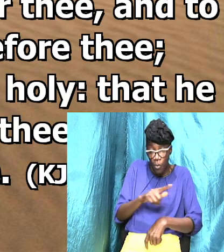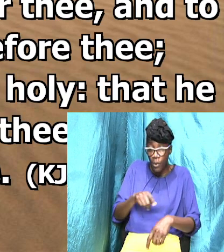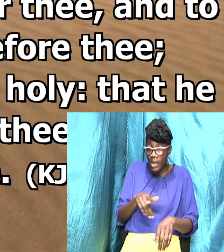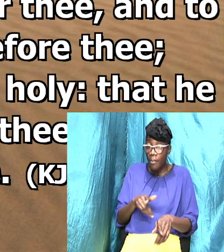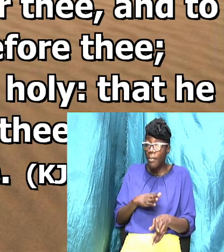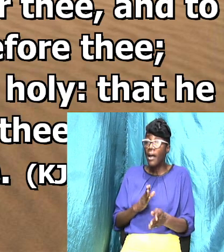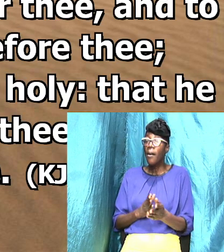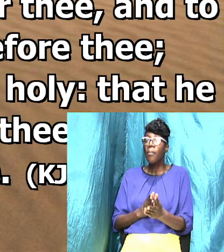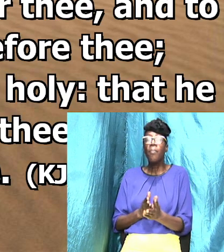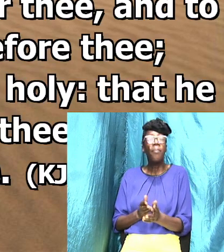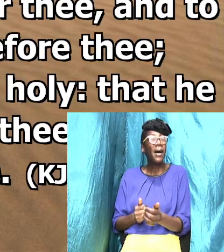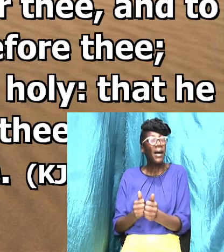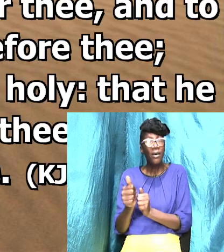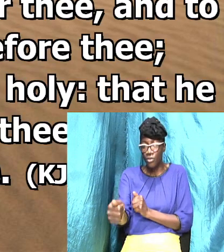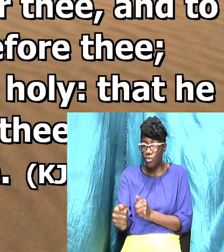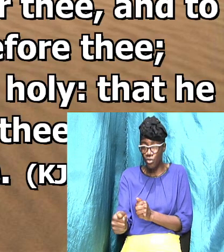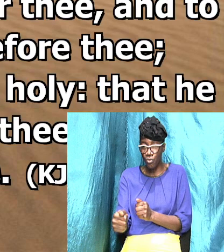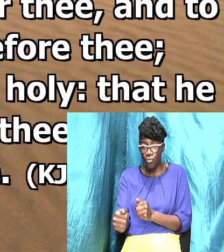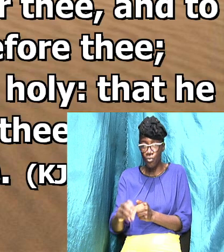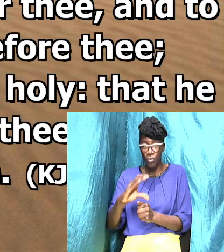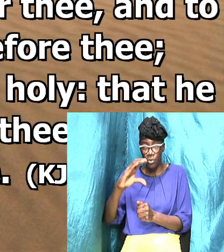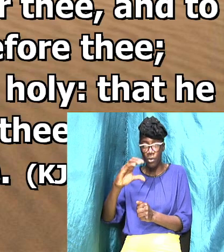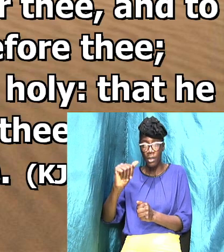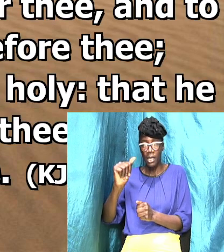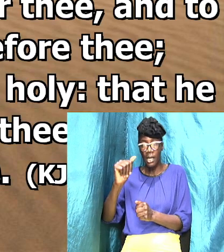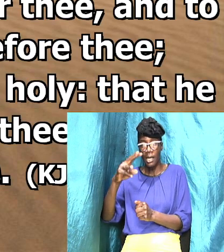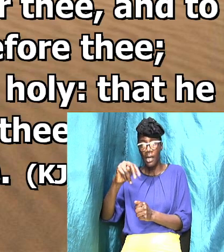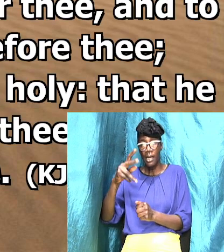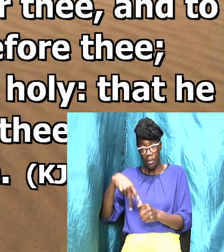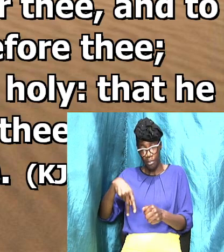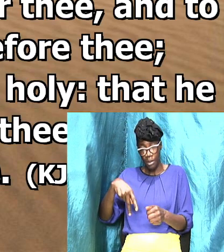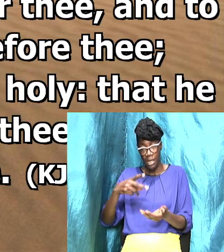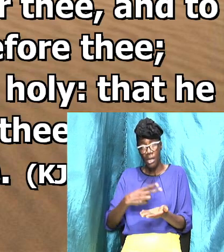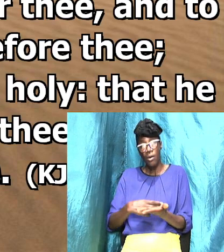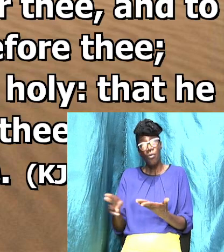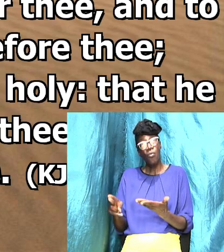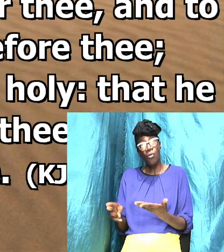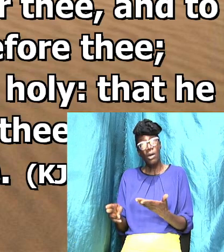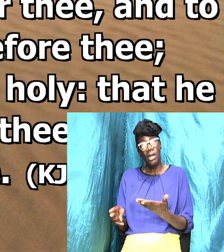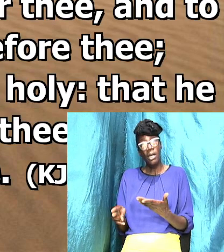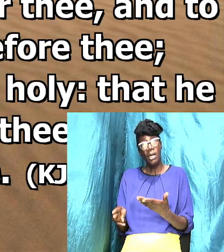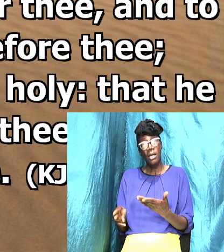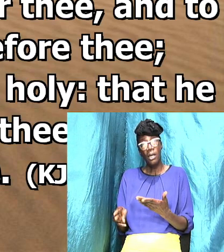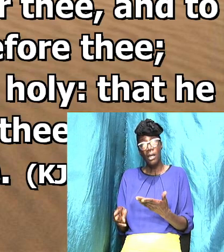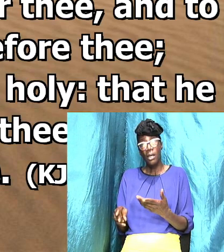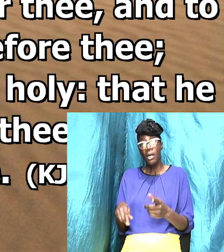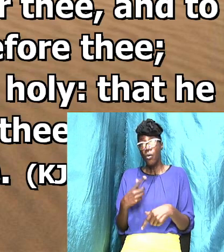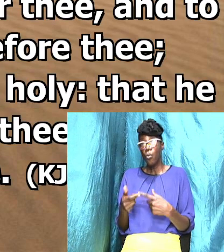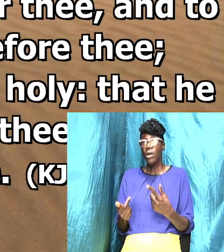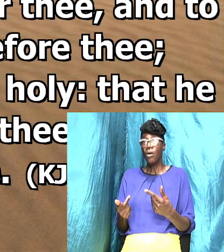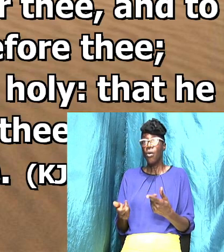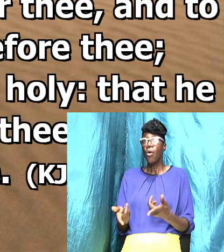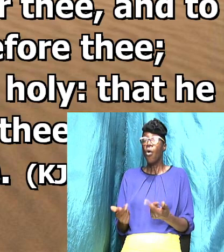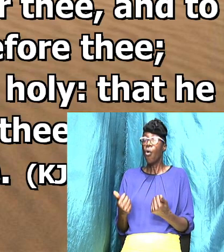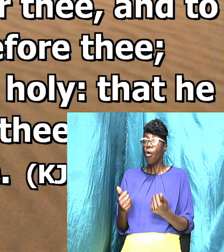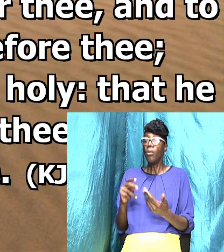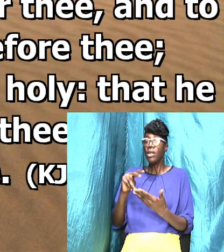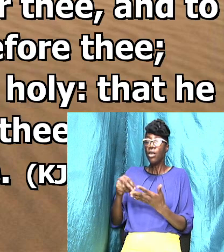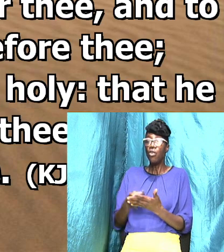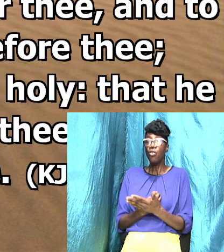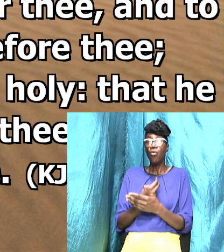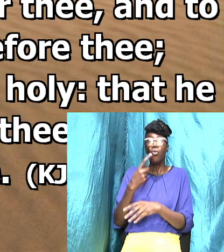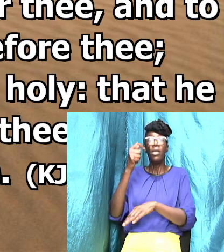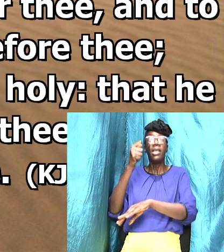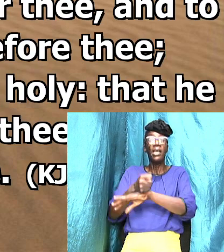be holy. You see the type of God that we're talking about? But then when we come over into the New Testament,